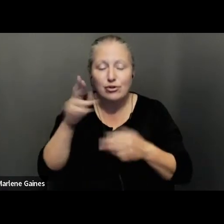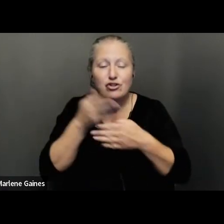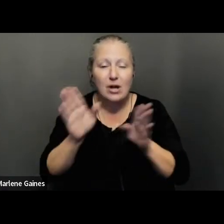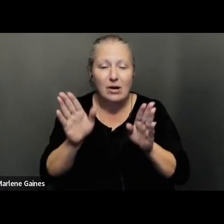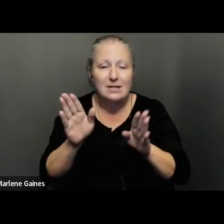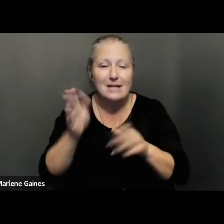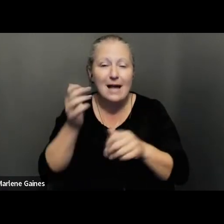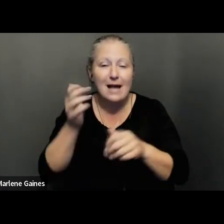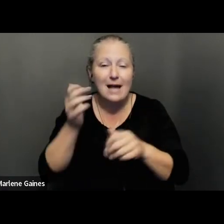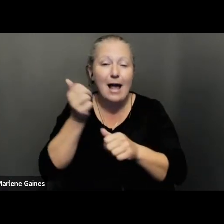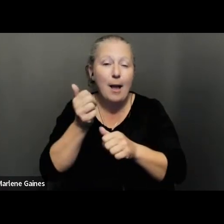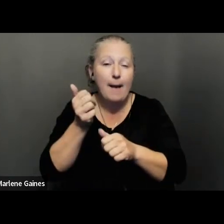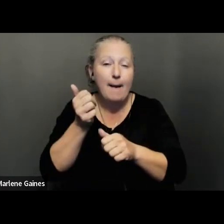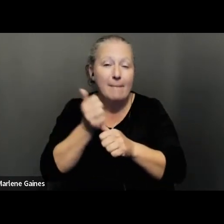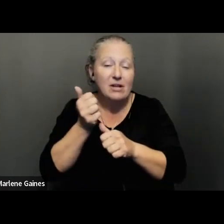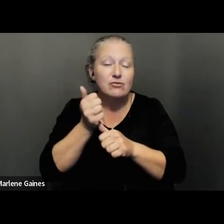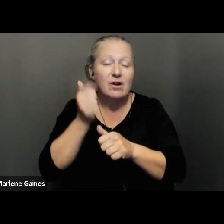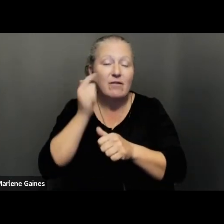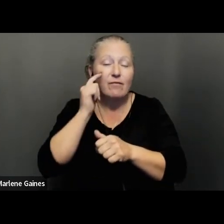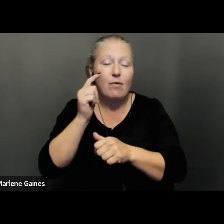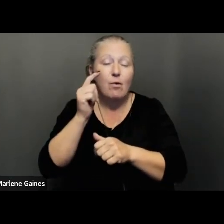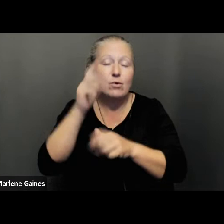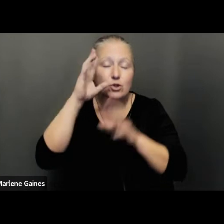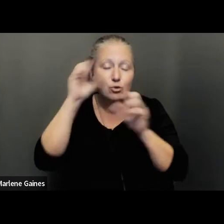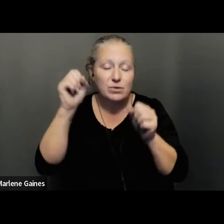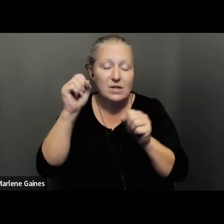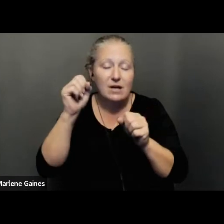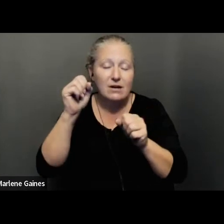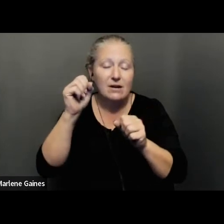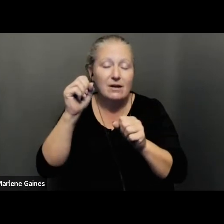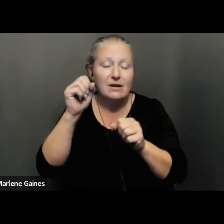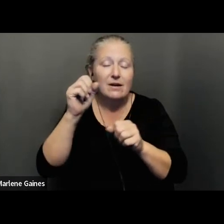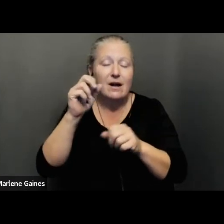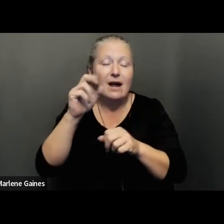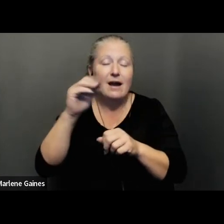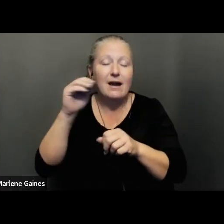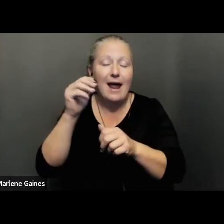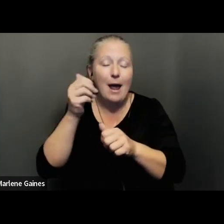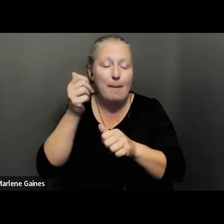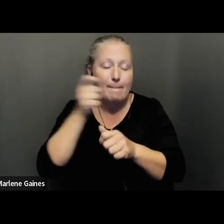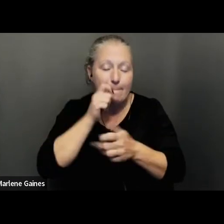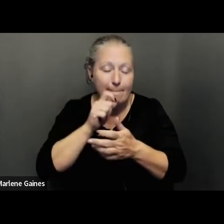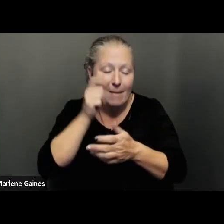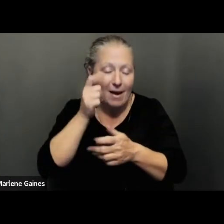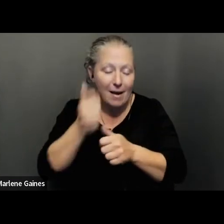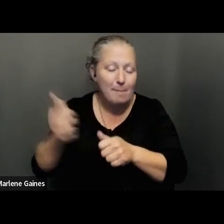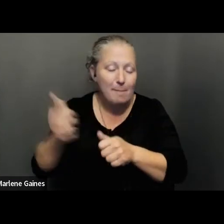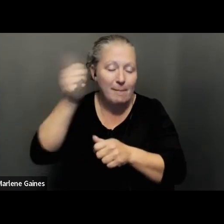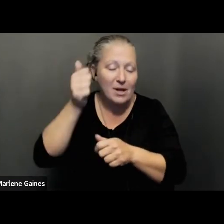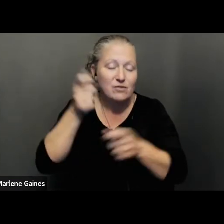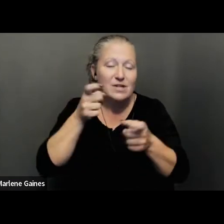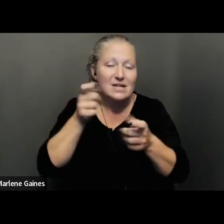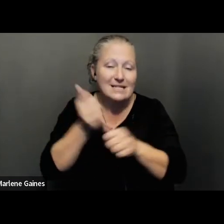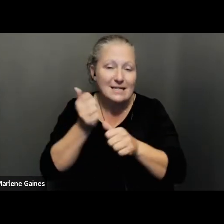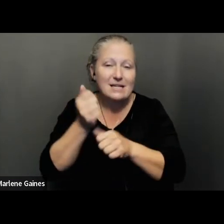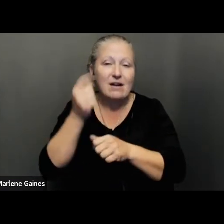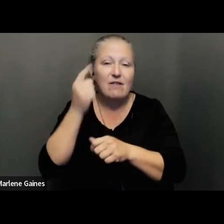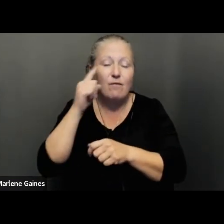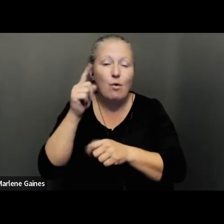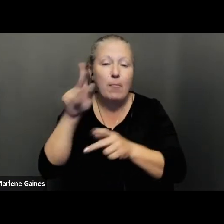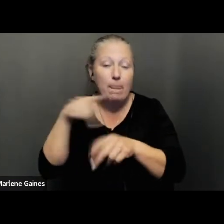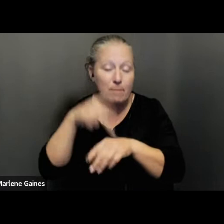administrative assistant 3 to the superintendent, and administrative assistant 1 to the principal. The annual cost of these, if approved, would